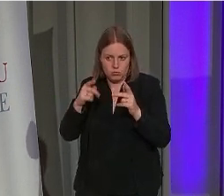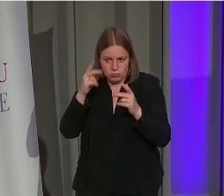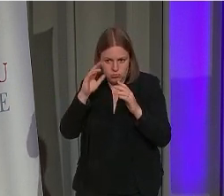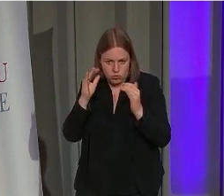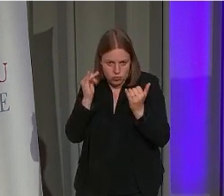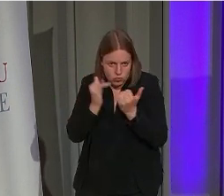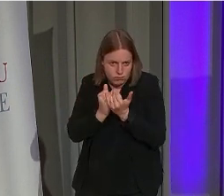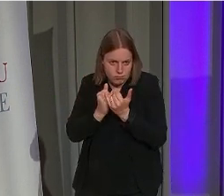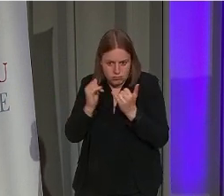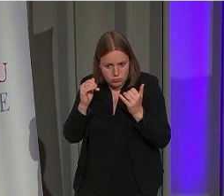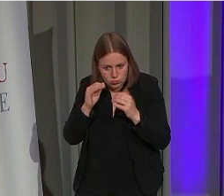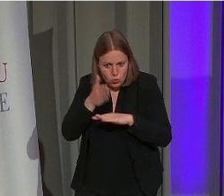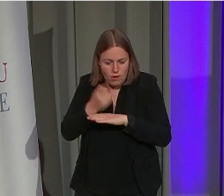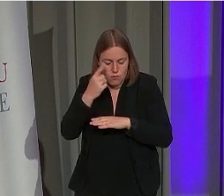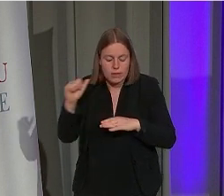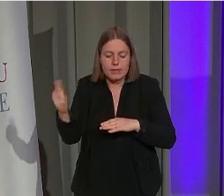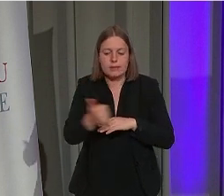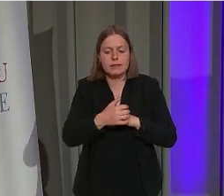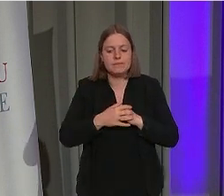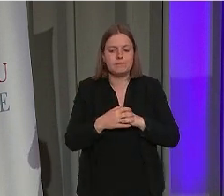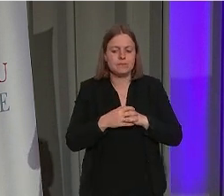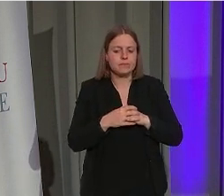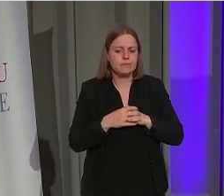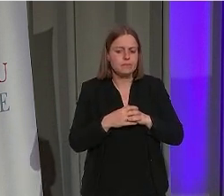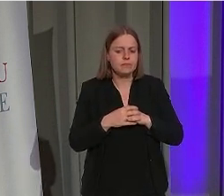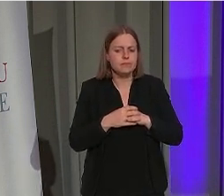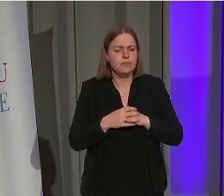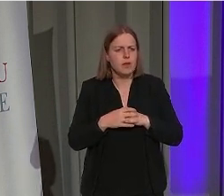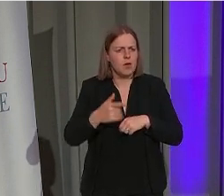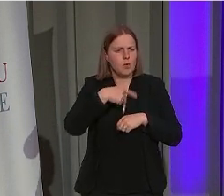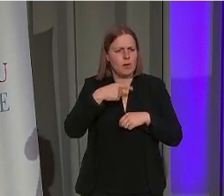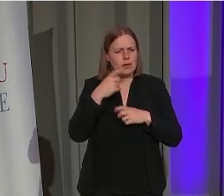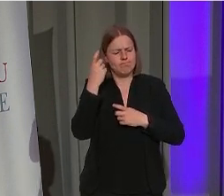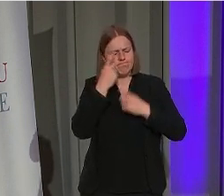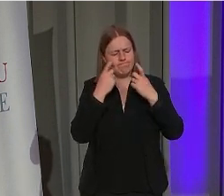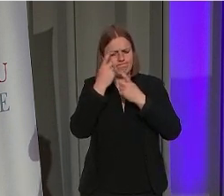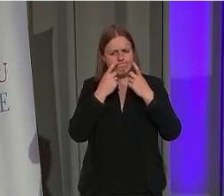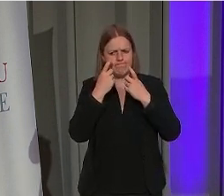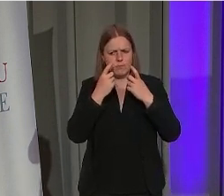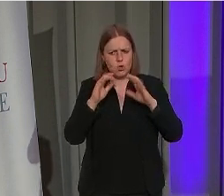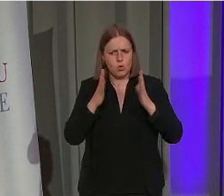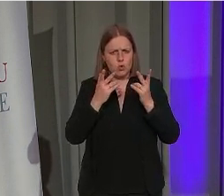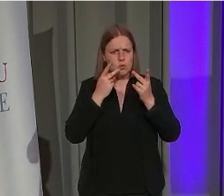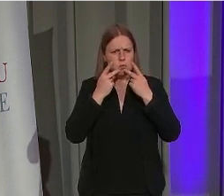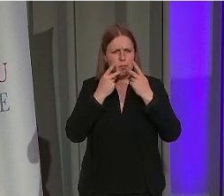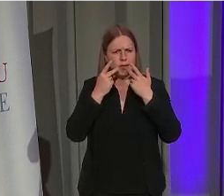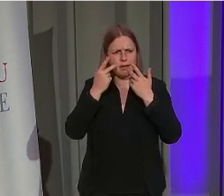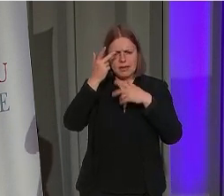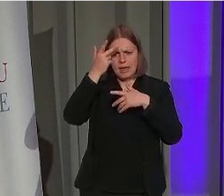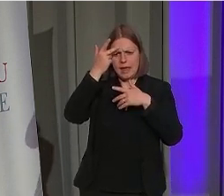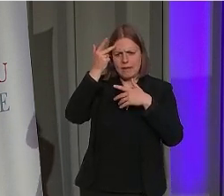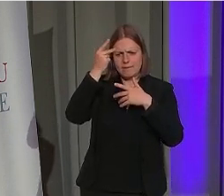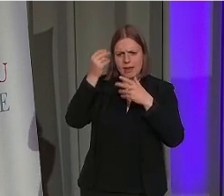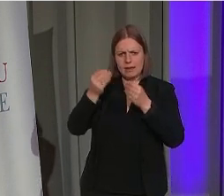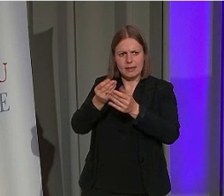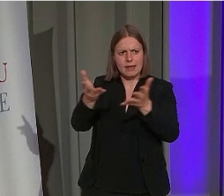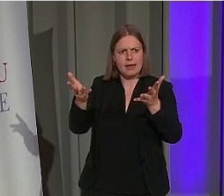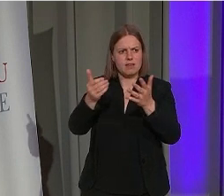groups. And then let's look at the experience, the question that we ask ourselves. how can